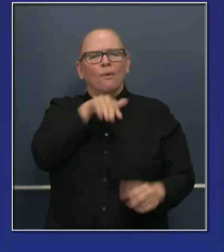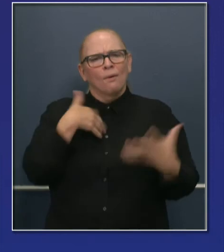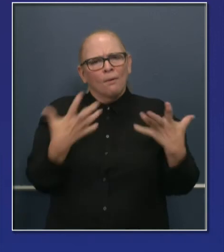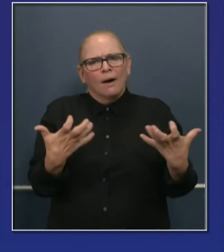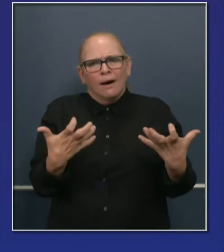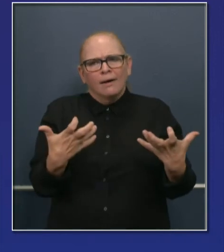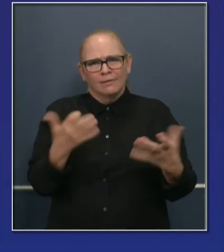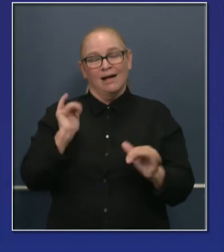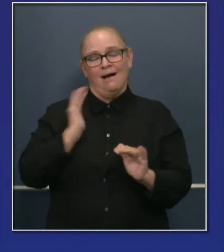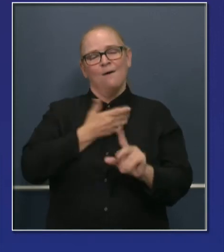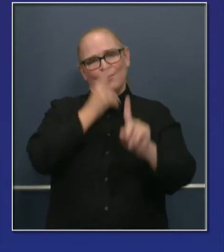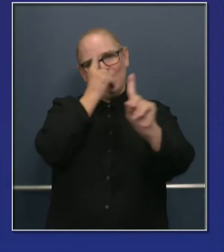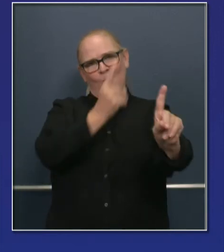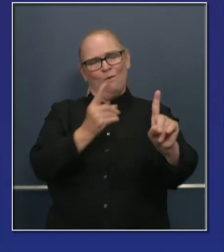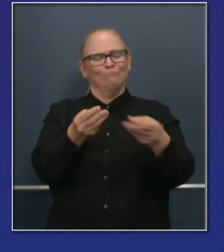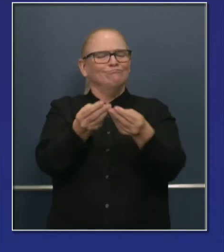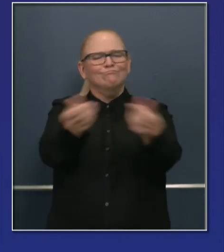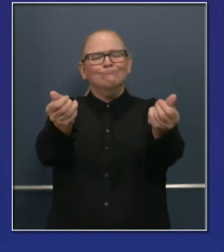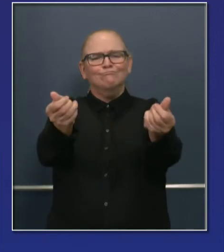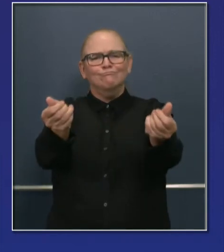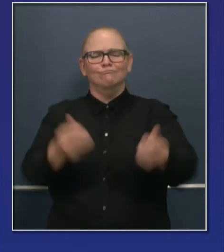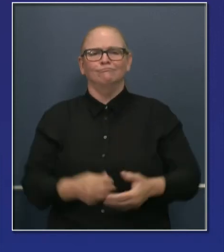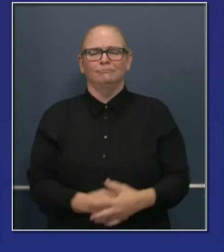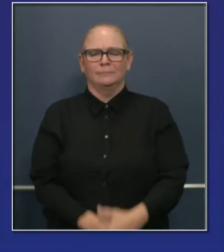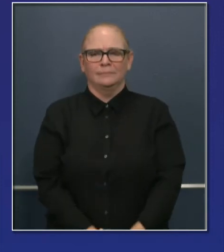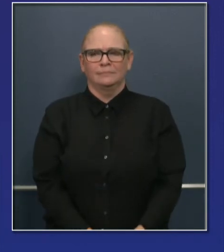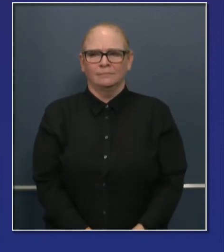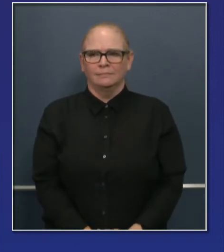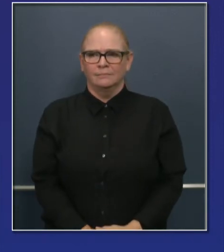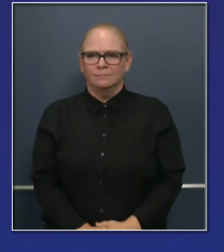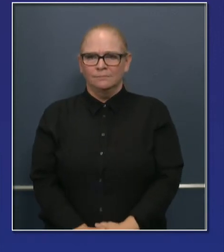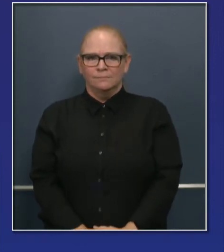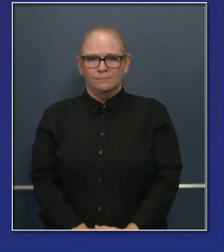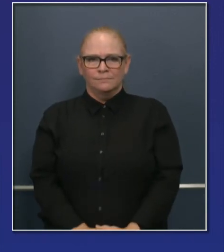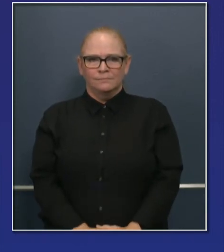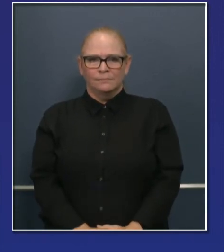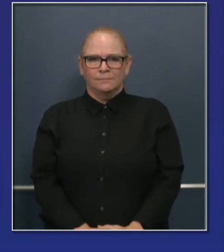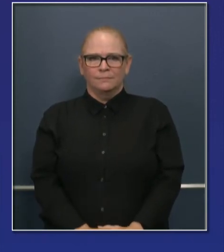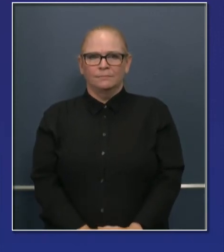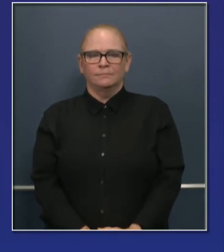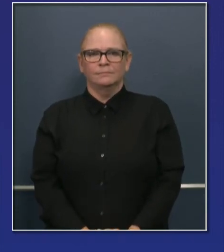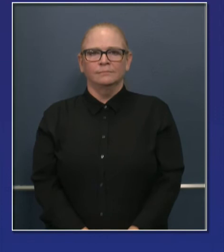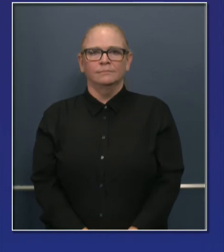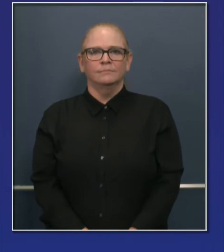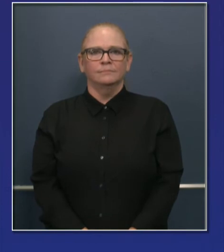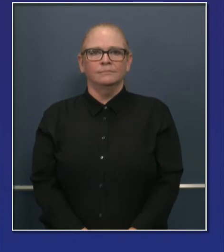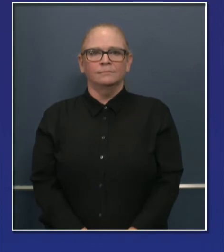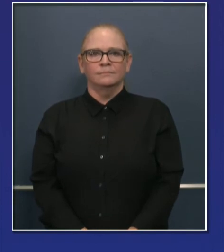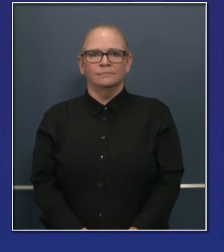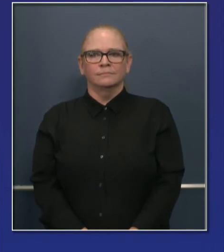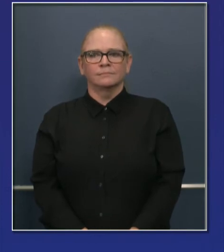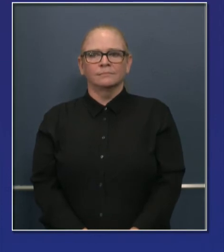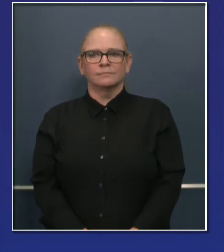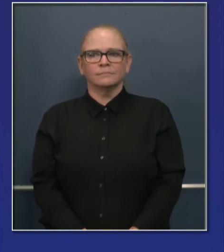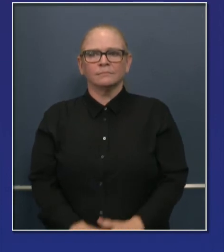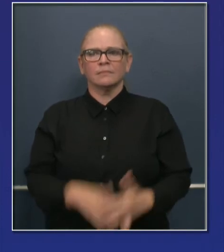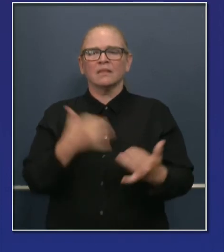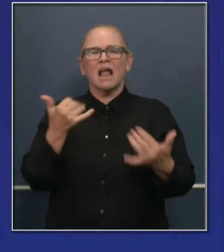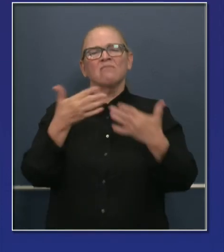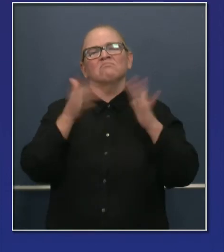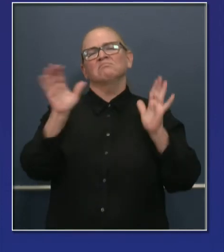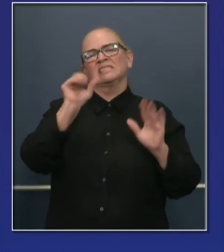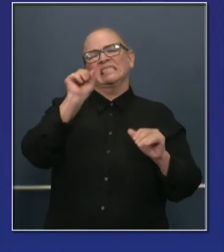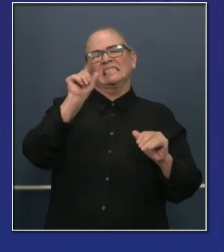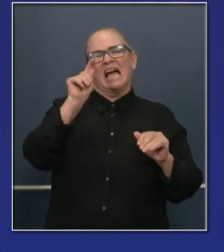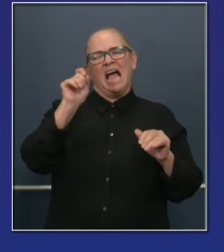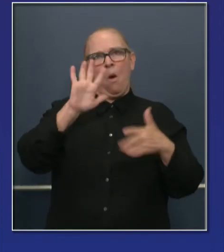its impacts through therapeutics and vaccination. As it relates to the efforts statewide, to do